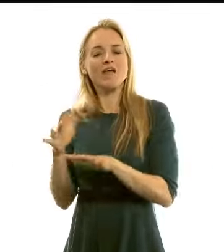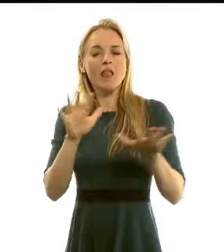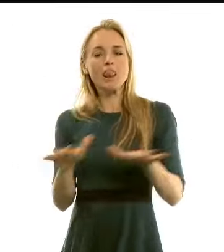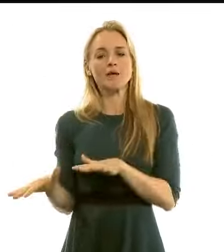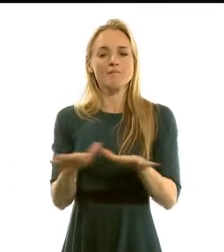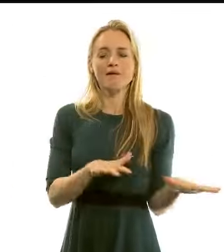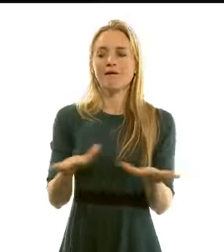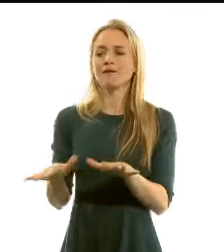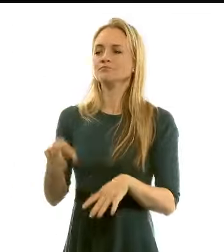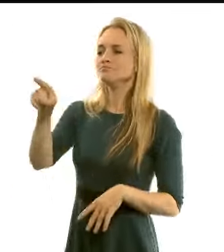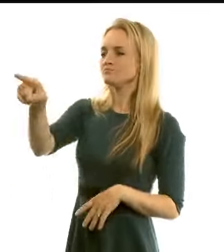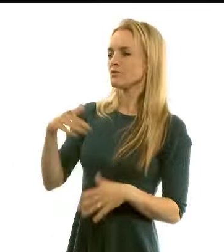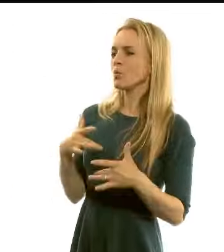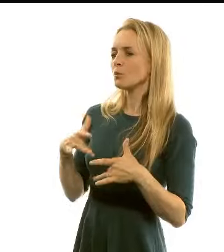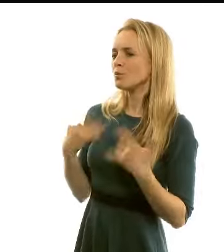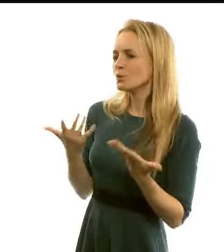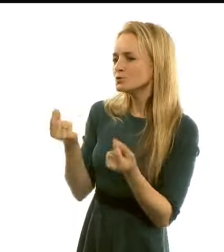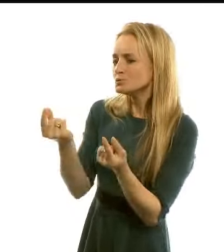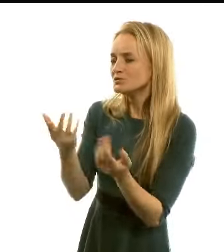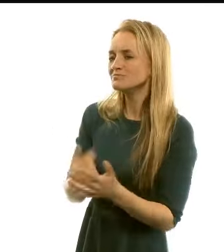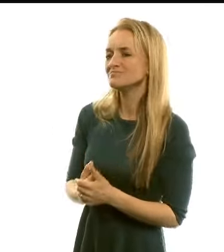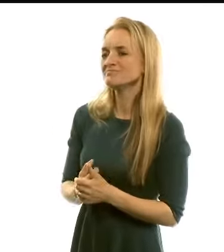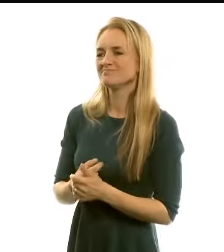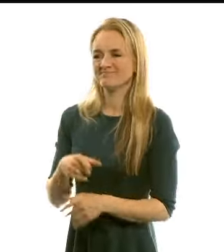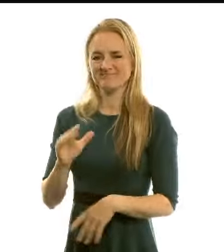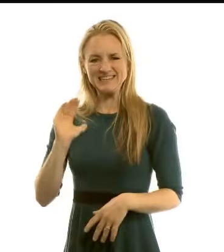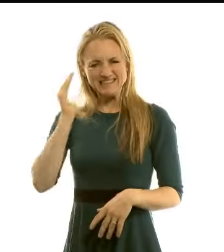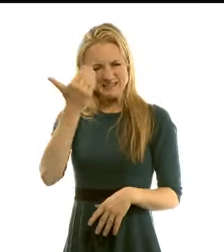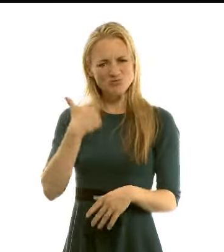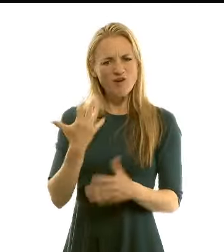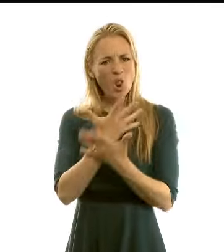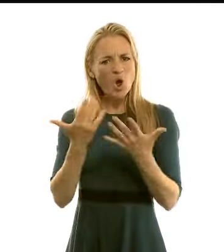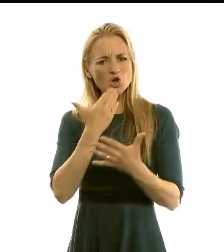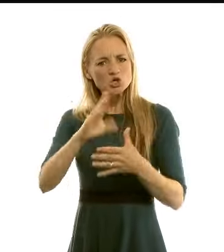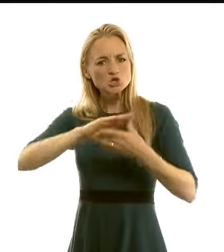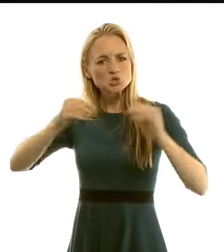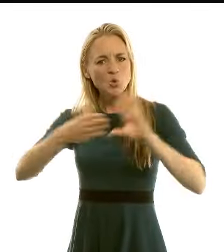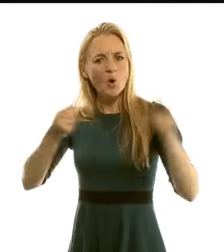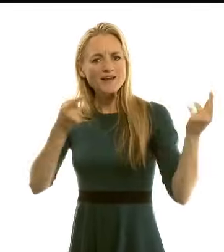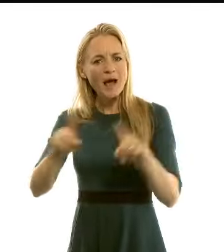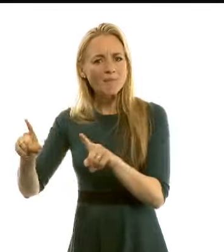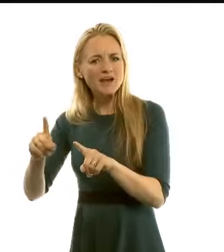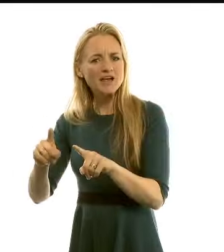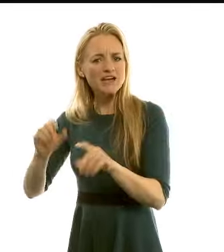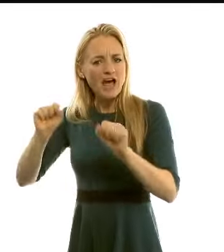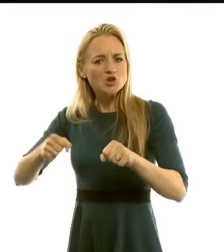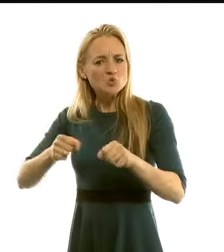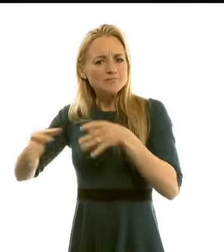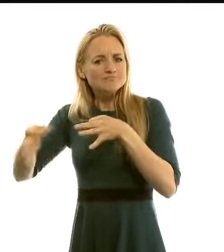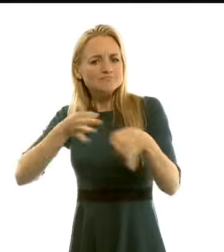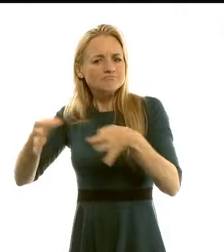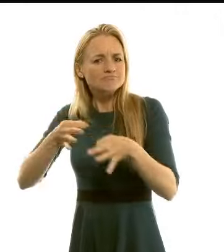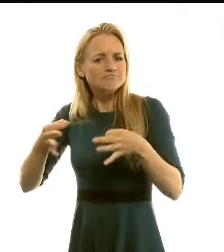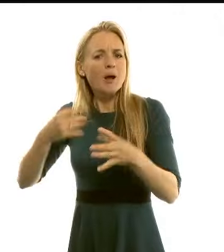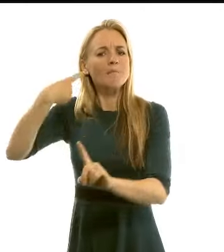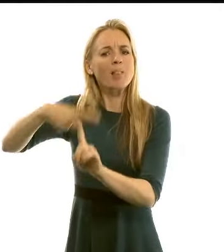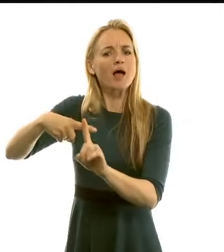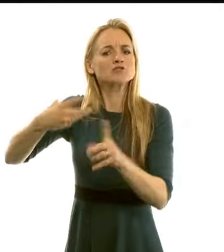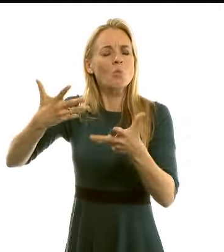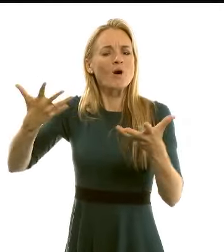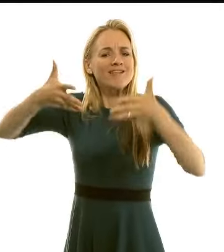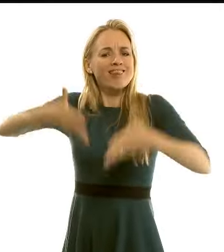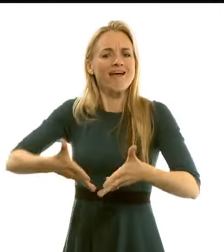it seems like you've got a lot of great stories going on. Can you tell me what's happening here and what you've got left to build? Yeah, we have this beautiful temple